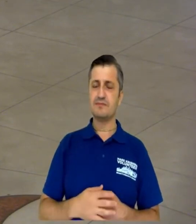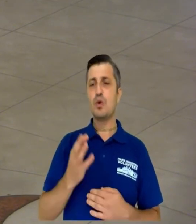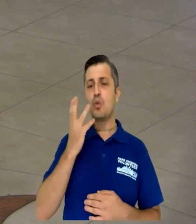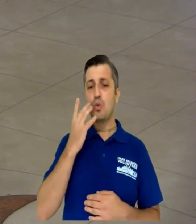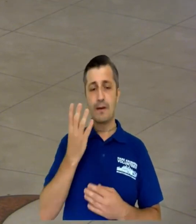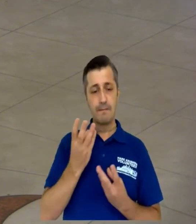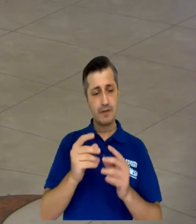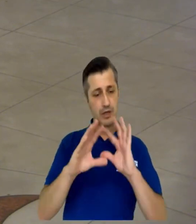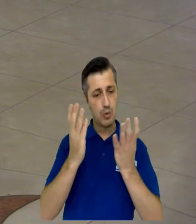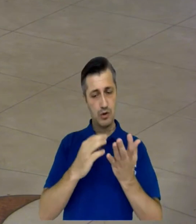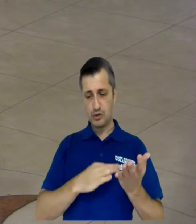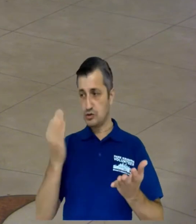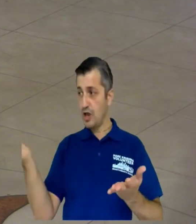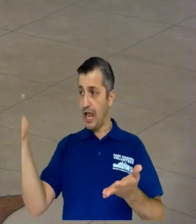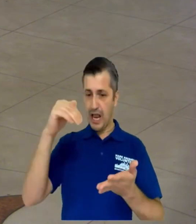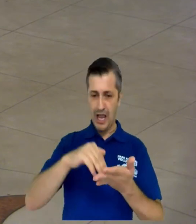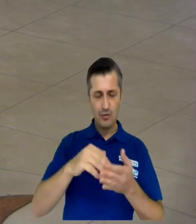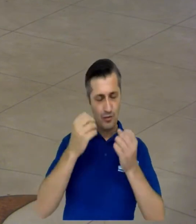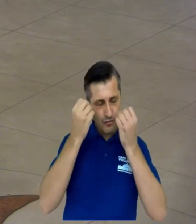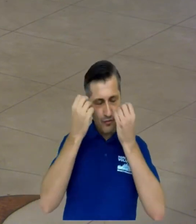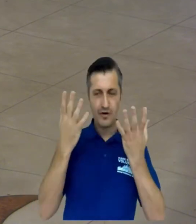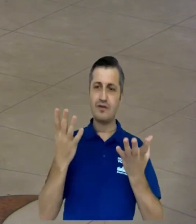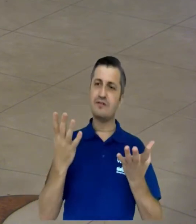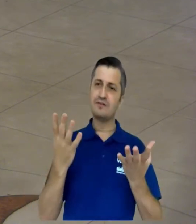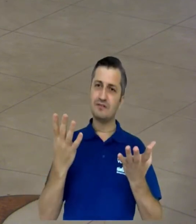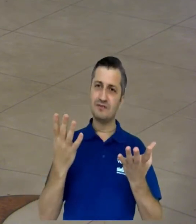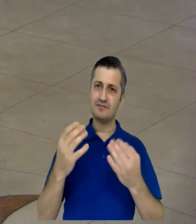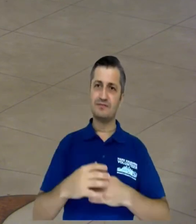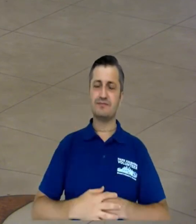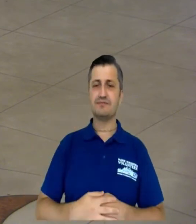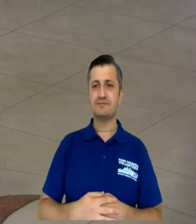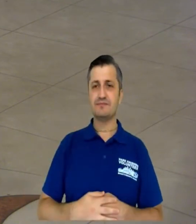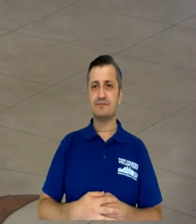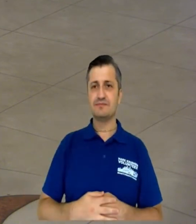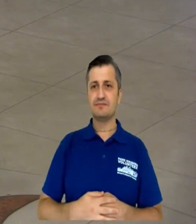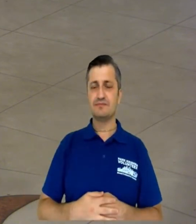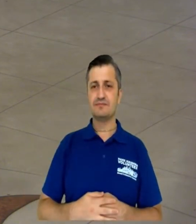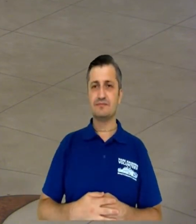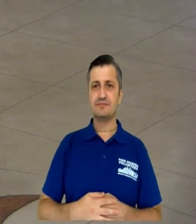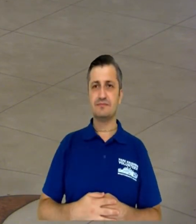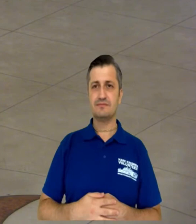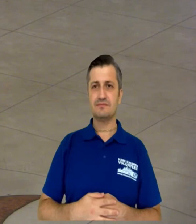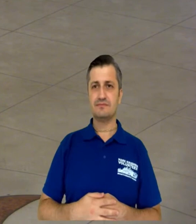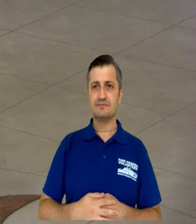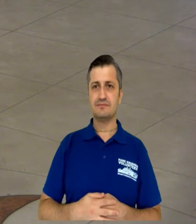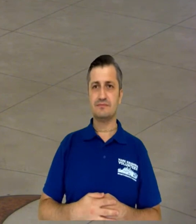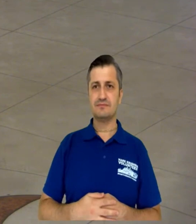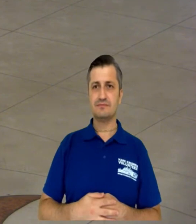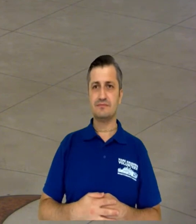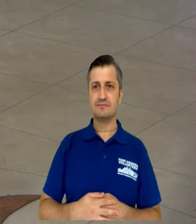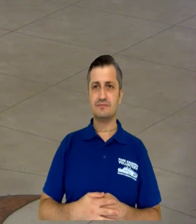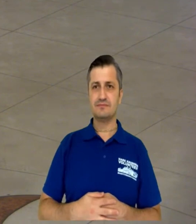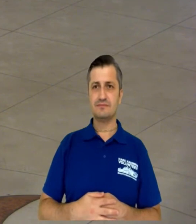over here, this verse gives us an appreciation behind those things that are of great necessity